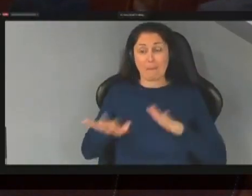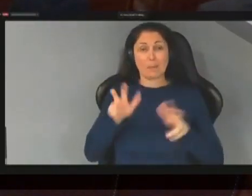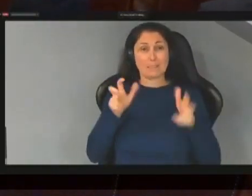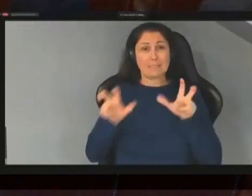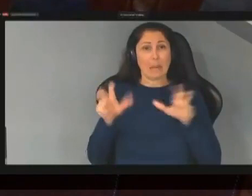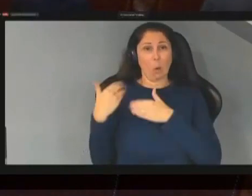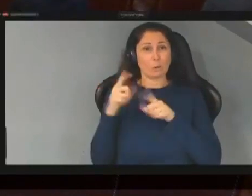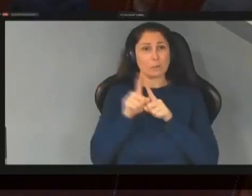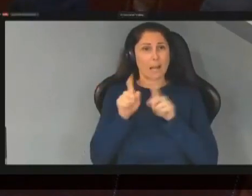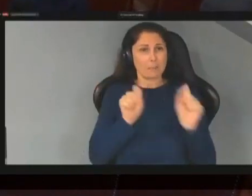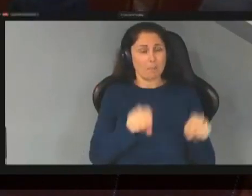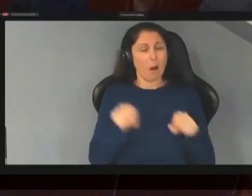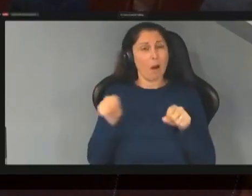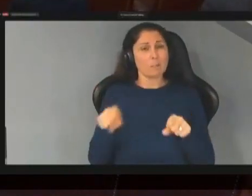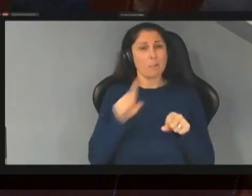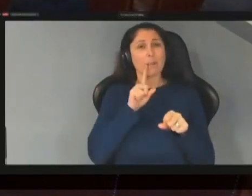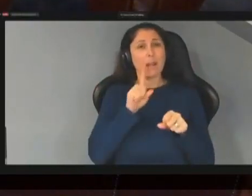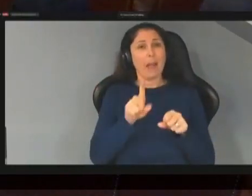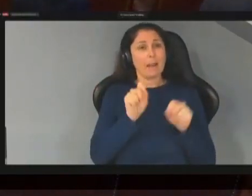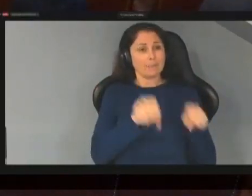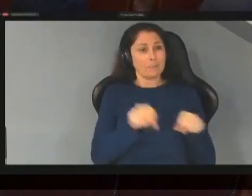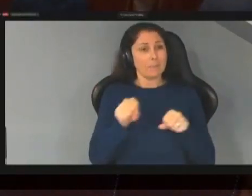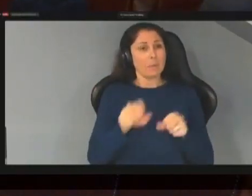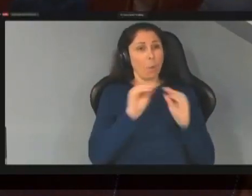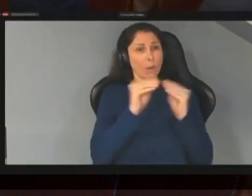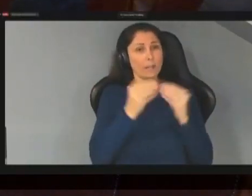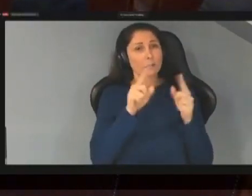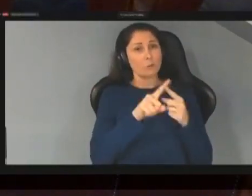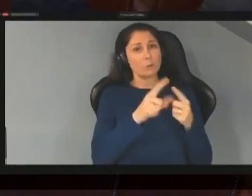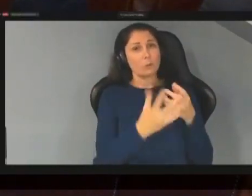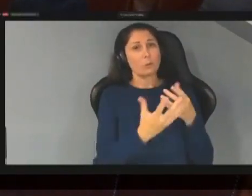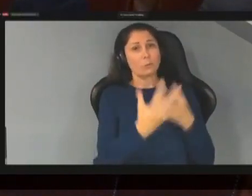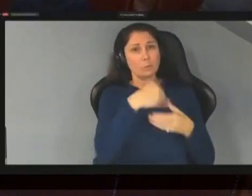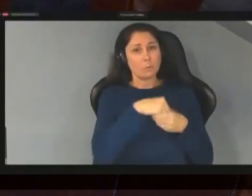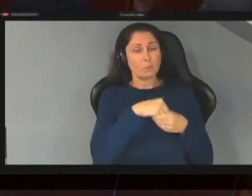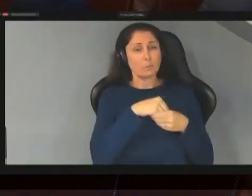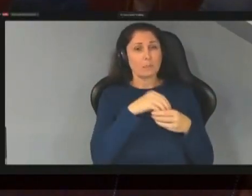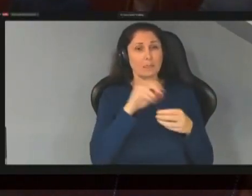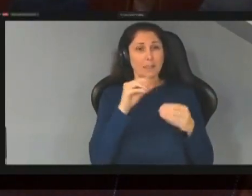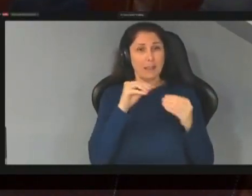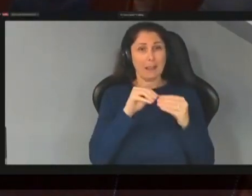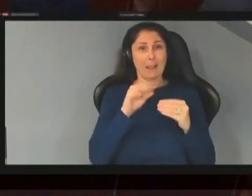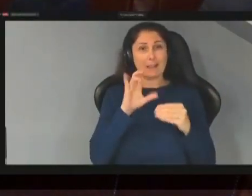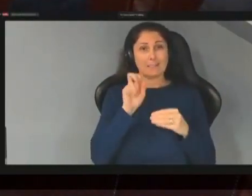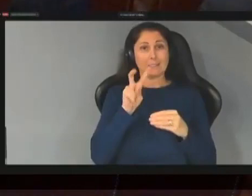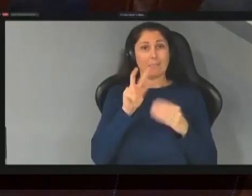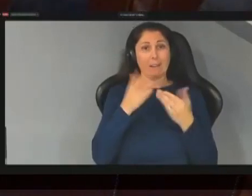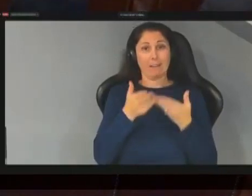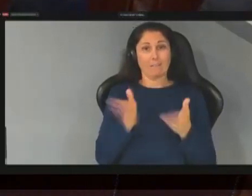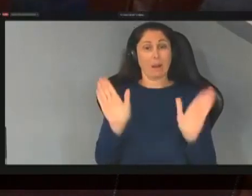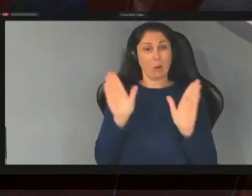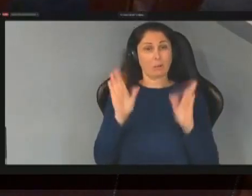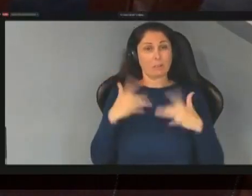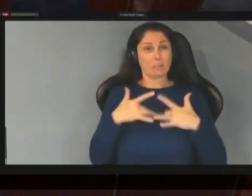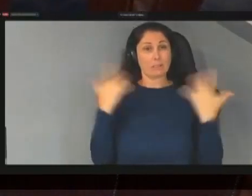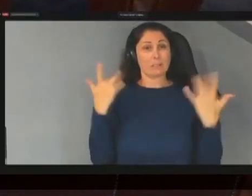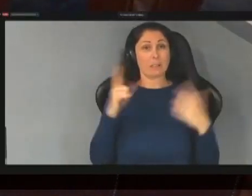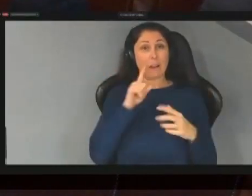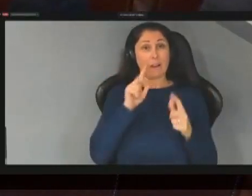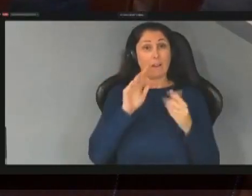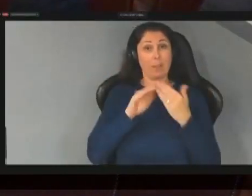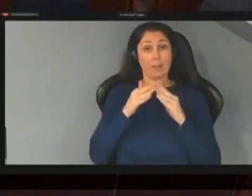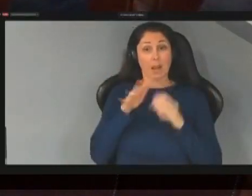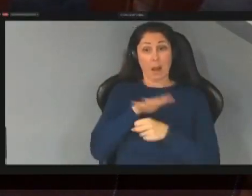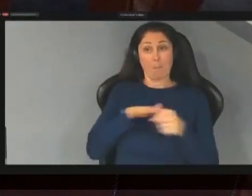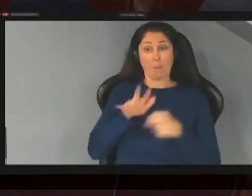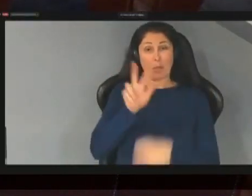possible and enabling organizations to participate in civic affairs. From a neighborhood viewpoint, the fact that there are 38